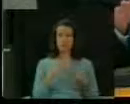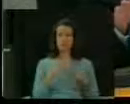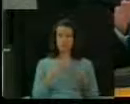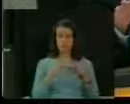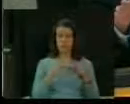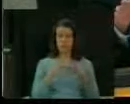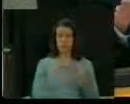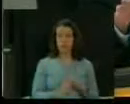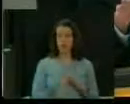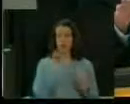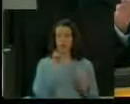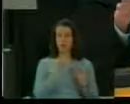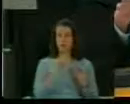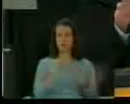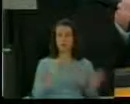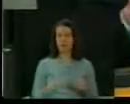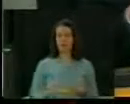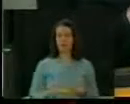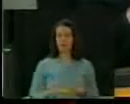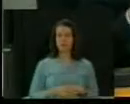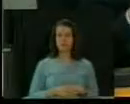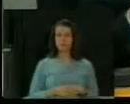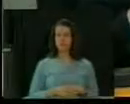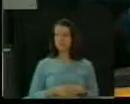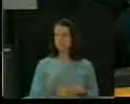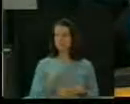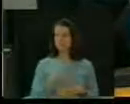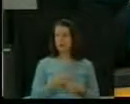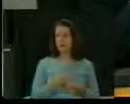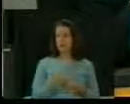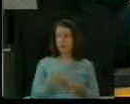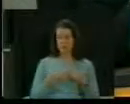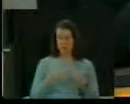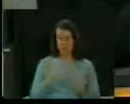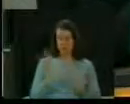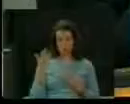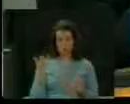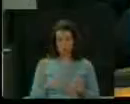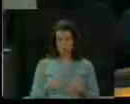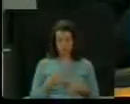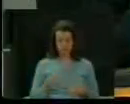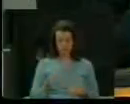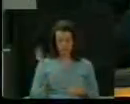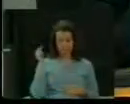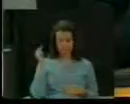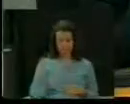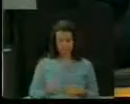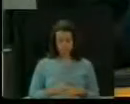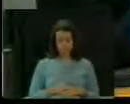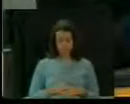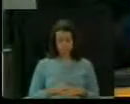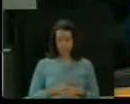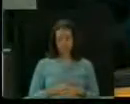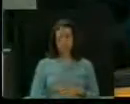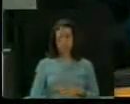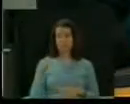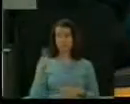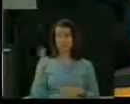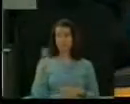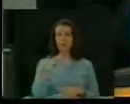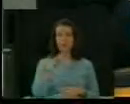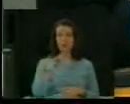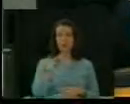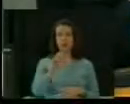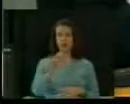if we want to clarify it. So I'd like to make that a substitute motion. I second. Second by Commissioner